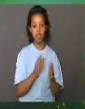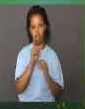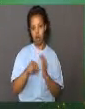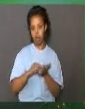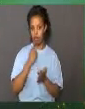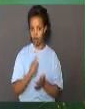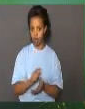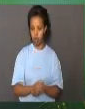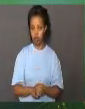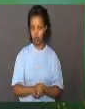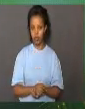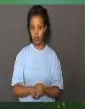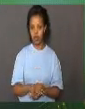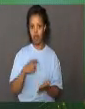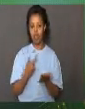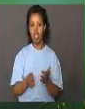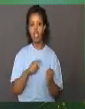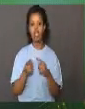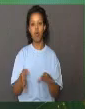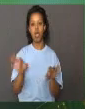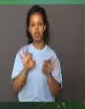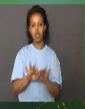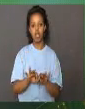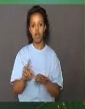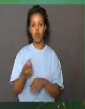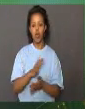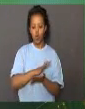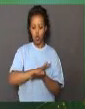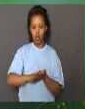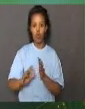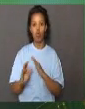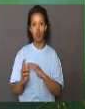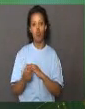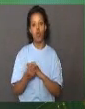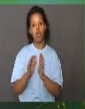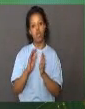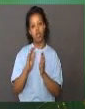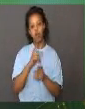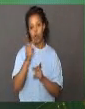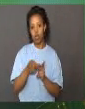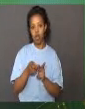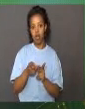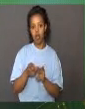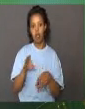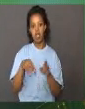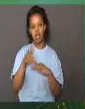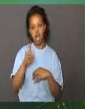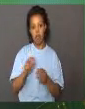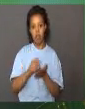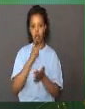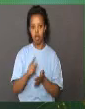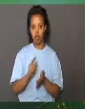It is important that sterile conditions be maintained throughout